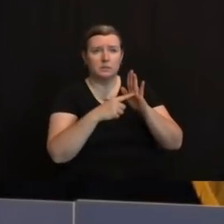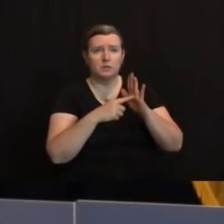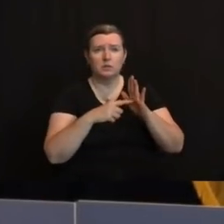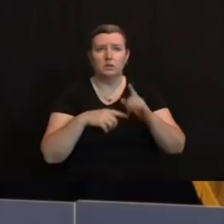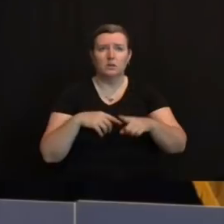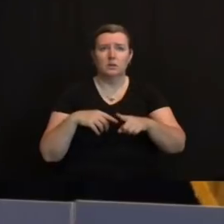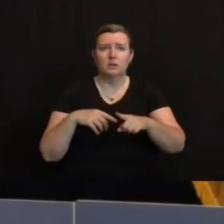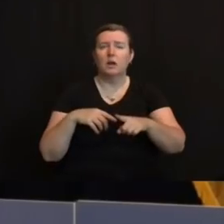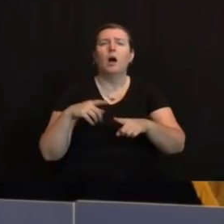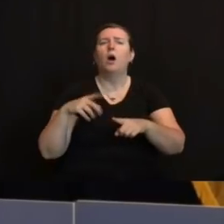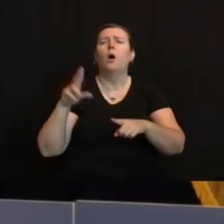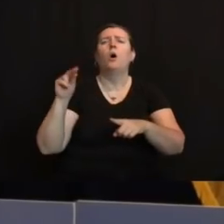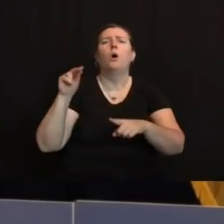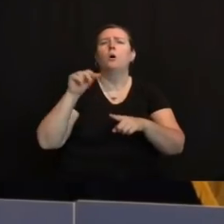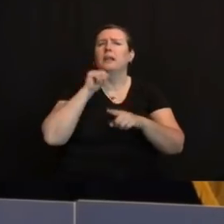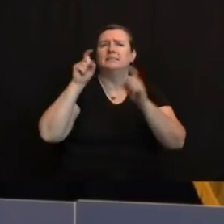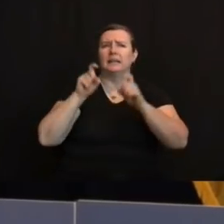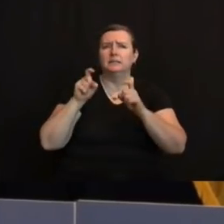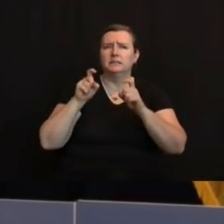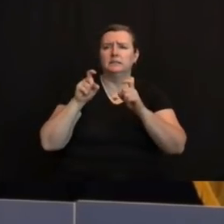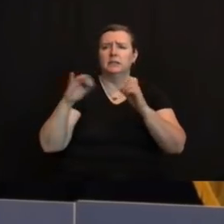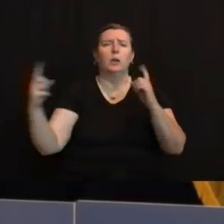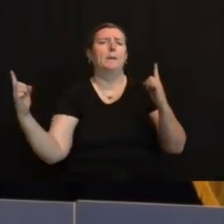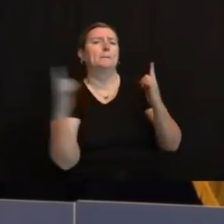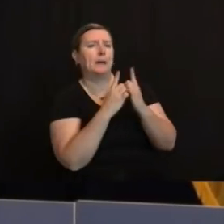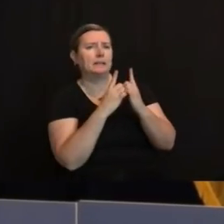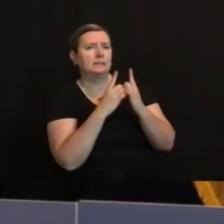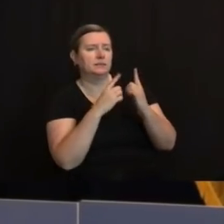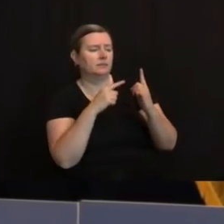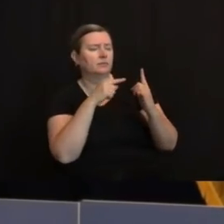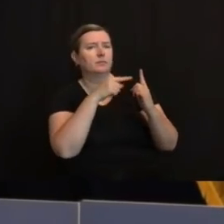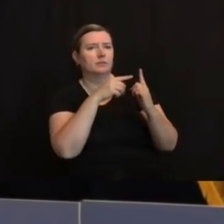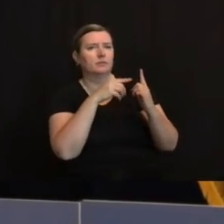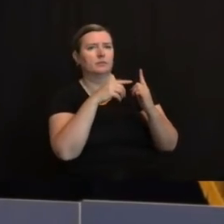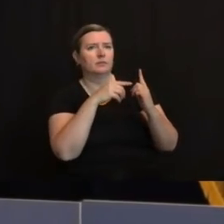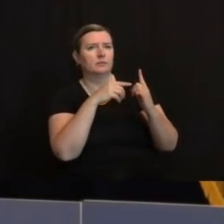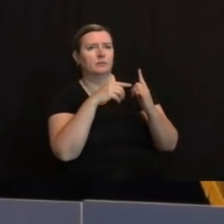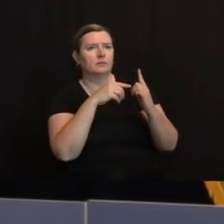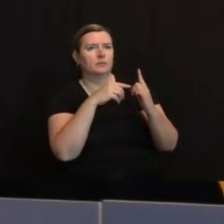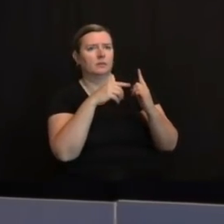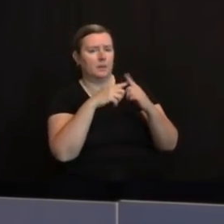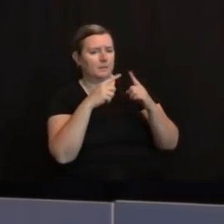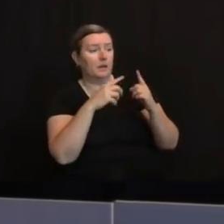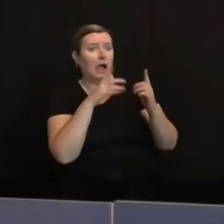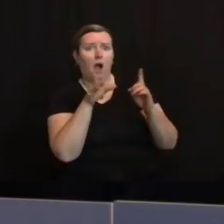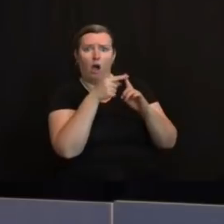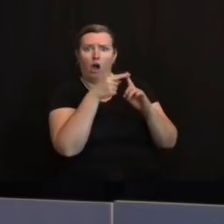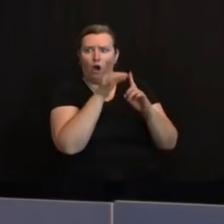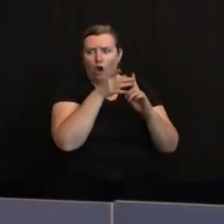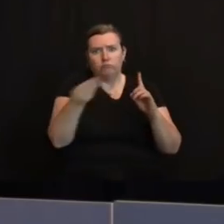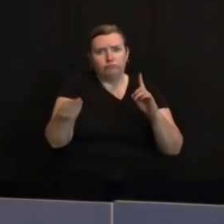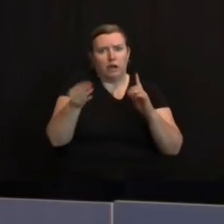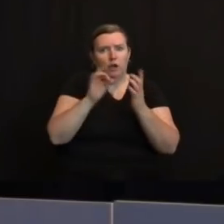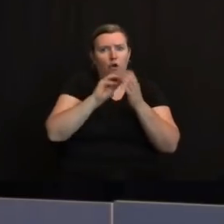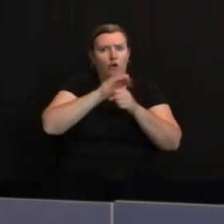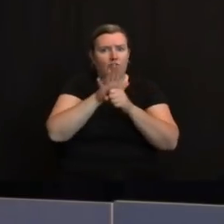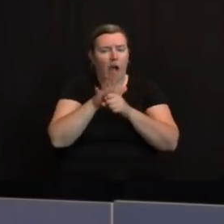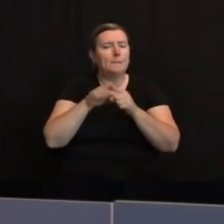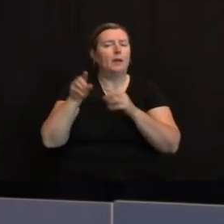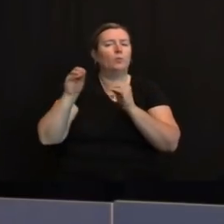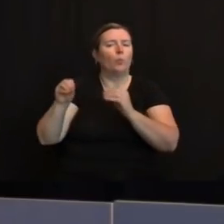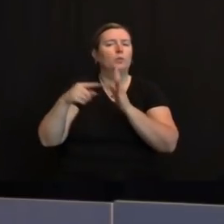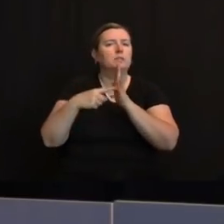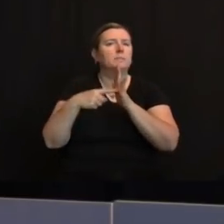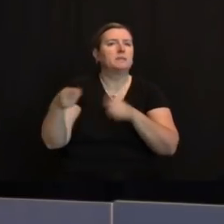to corona, but they're asymptomatic. Okay. Is that right? Yeah. Thank you. If they were a close contact of somebody, meaning at least